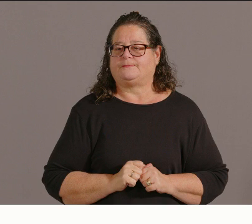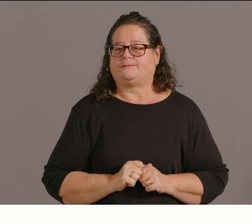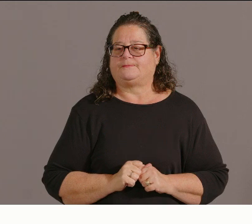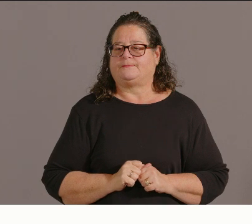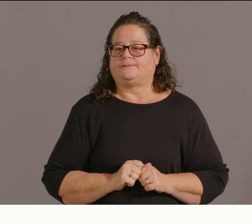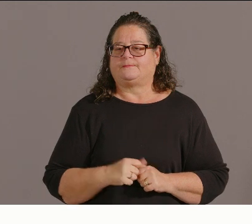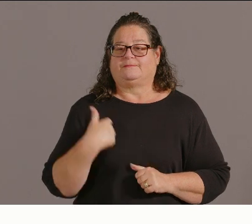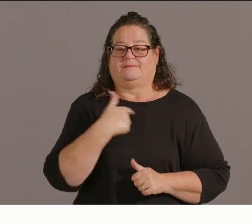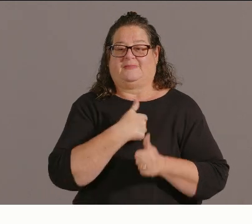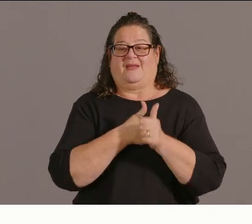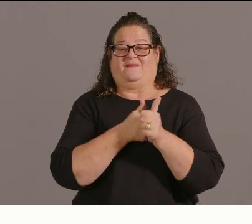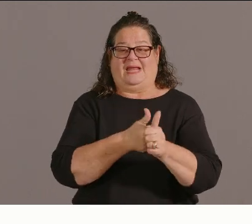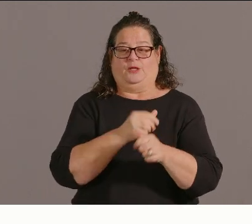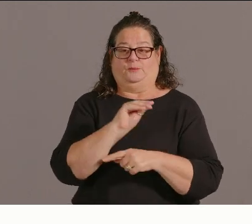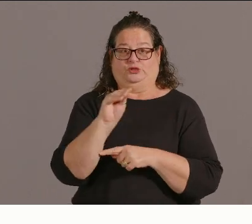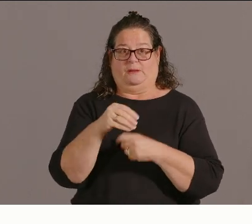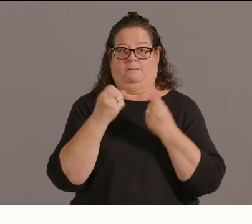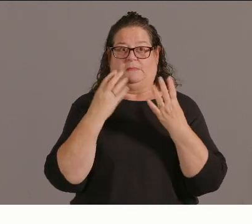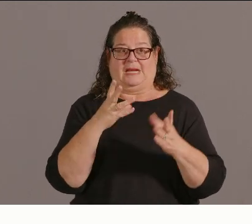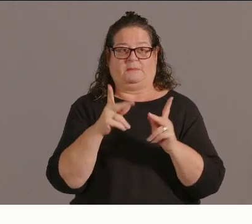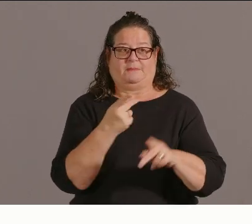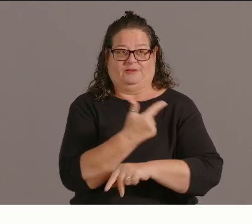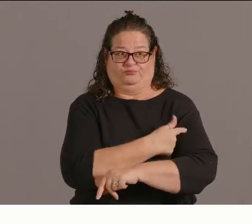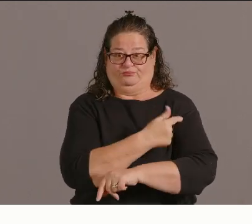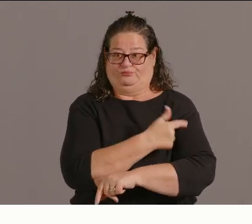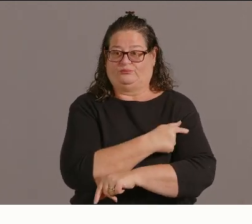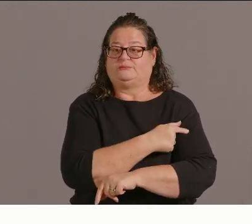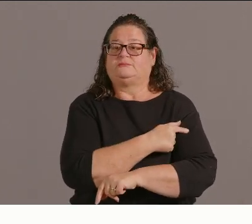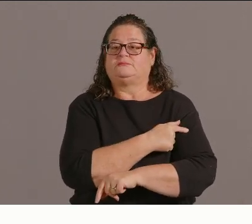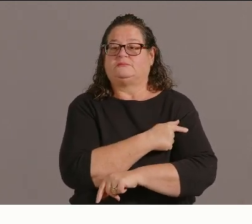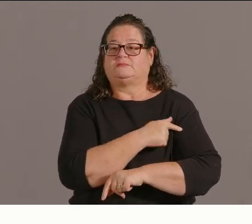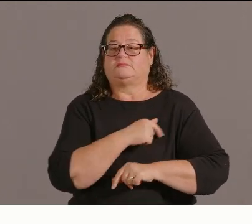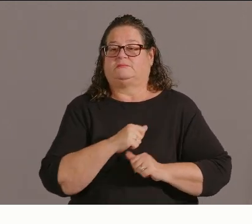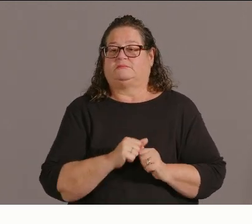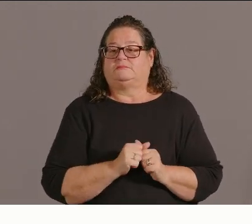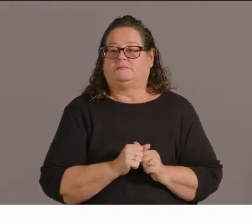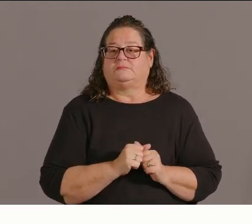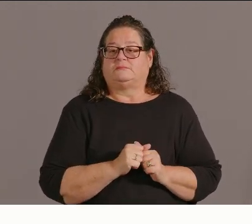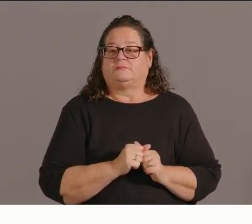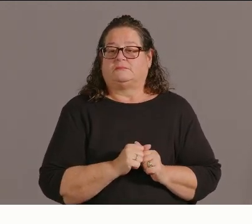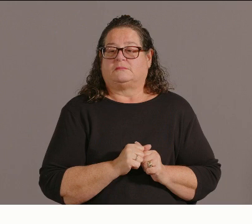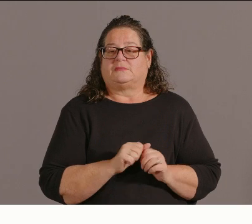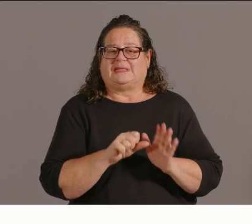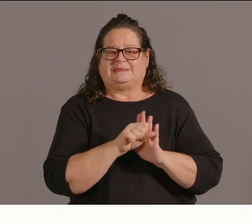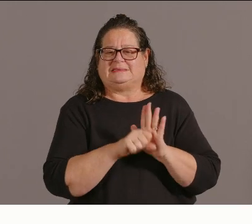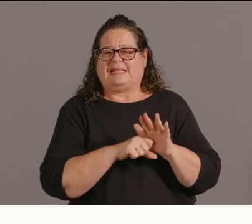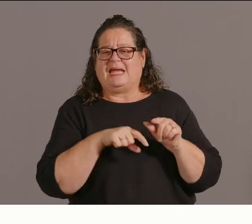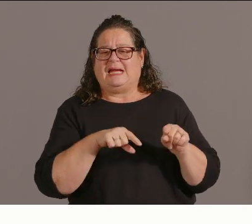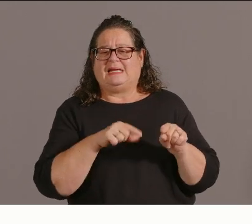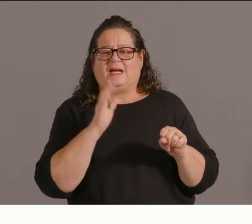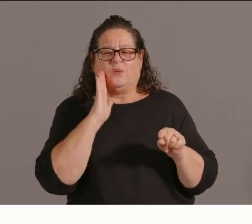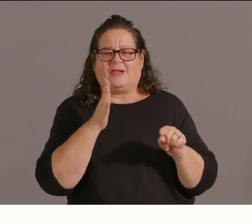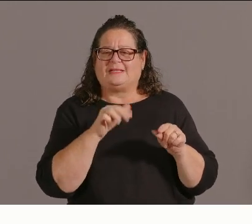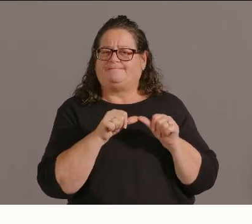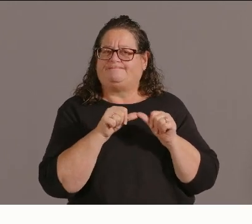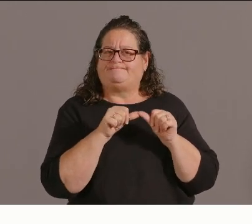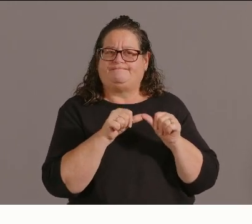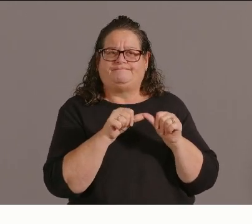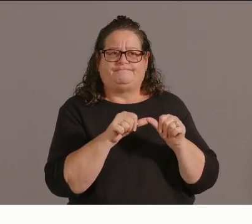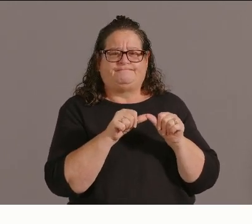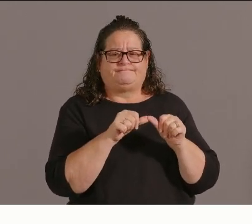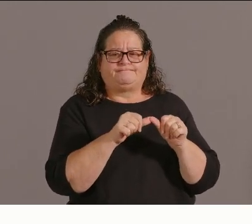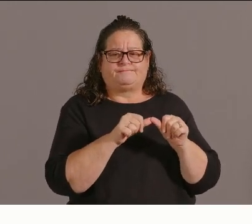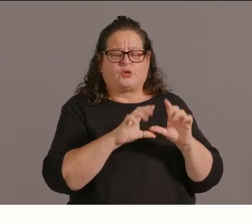vaccinated. The state will move to that group. It can move earlier than our estimated if we reach 50